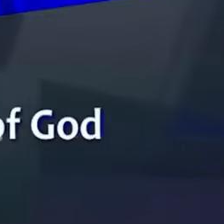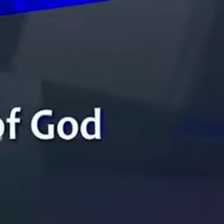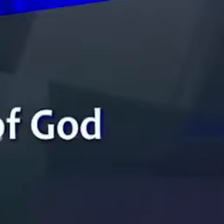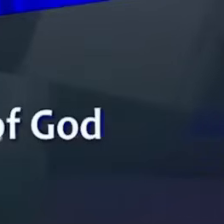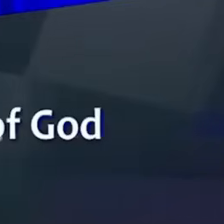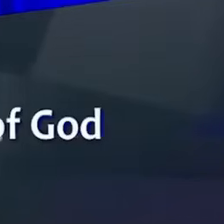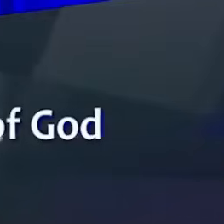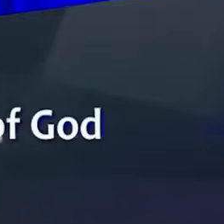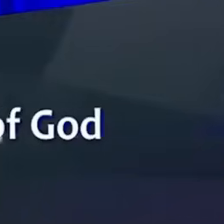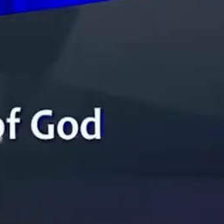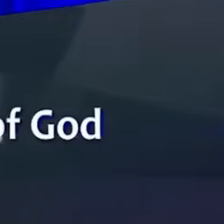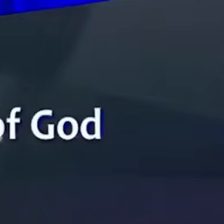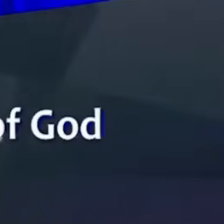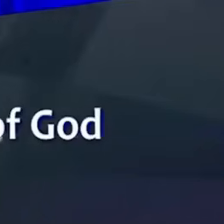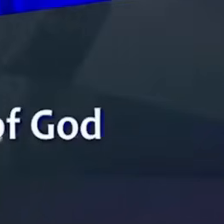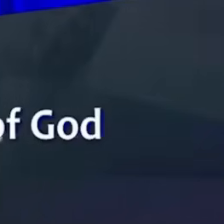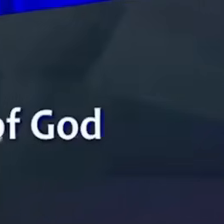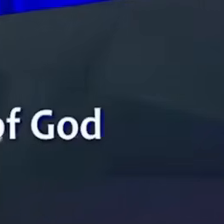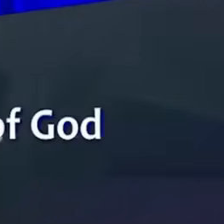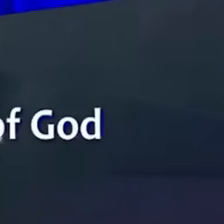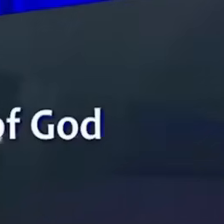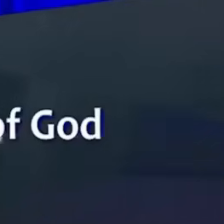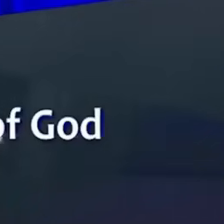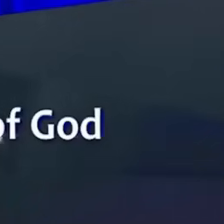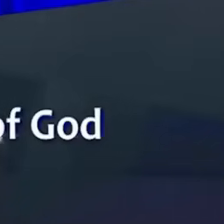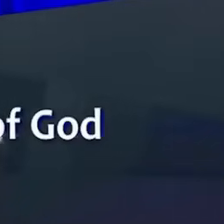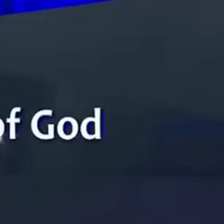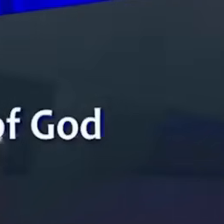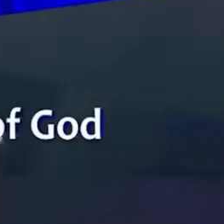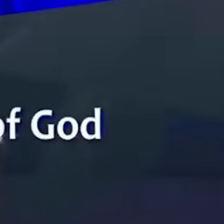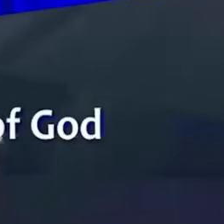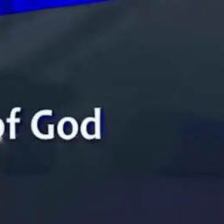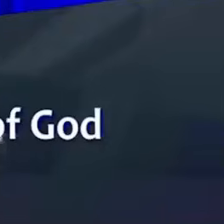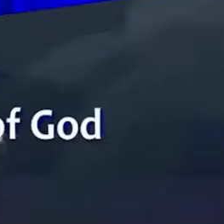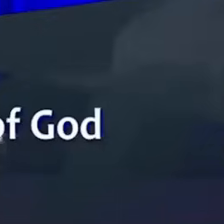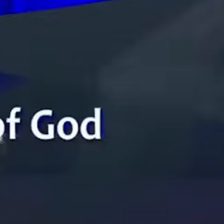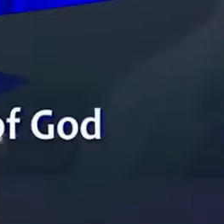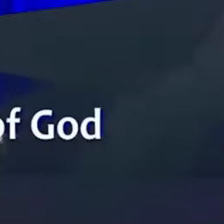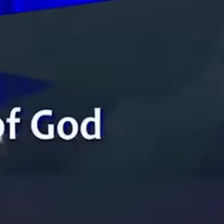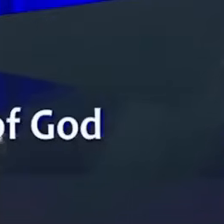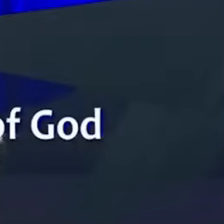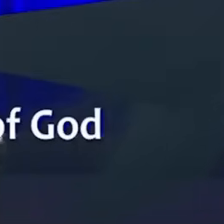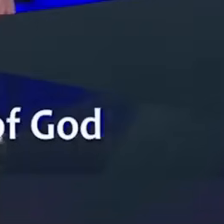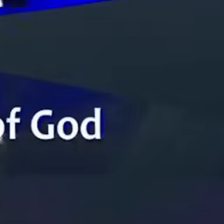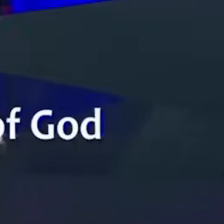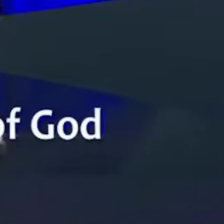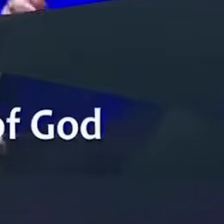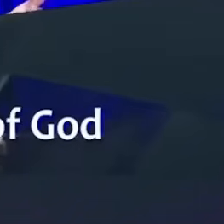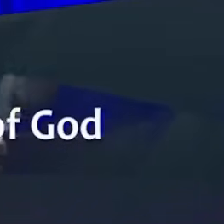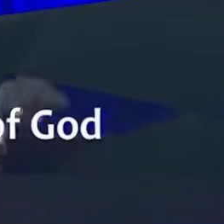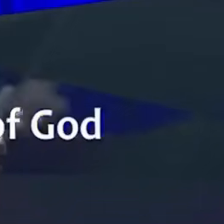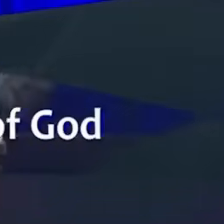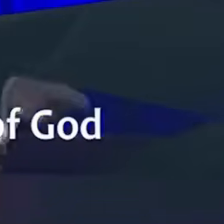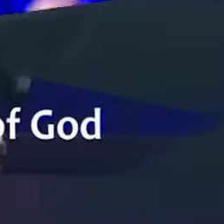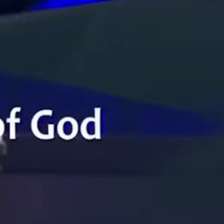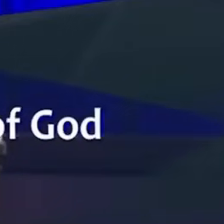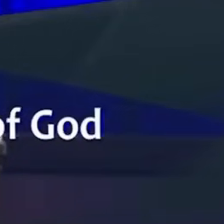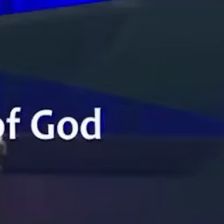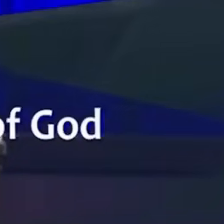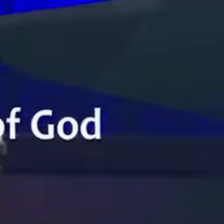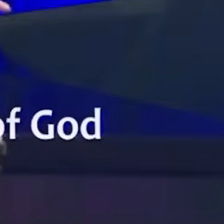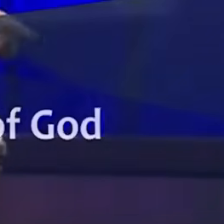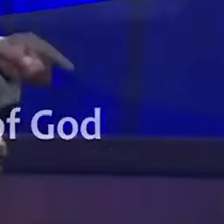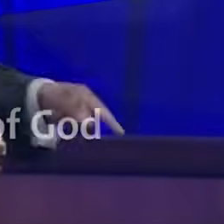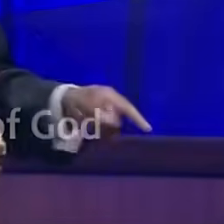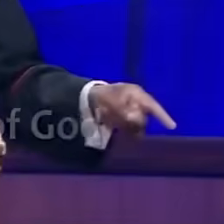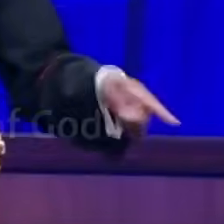fact, I was planning some stuff for it even before you got into it. I intended to make sure that you